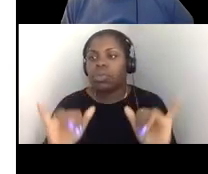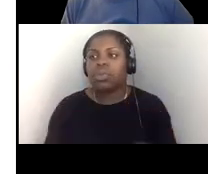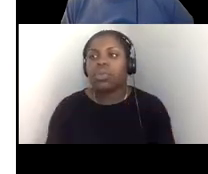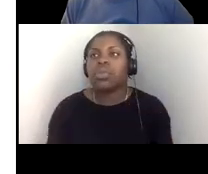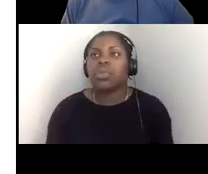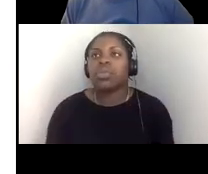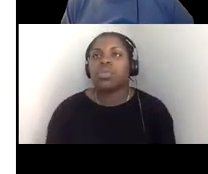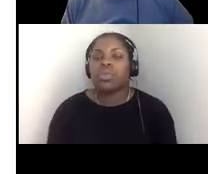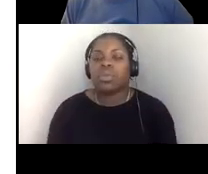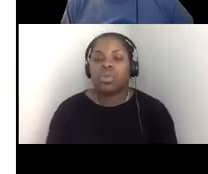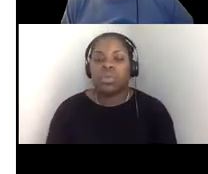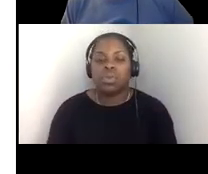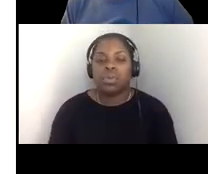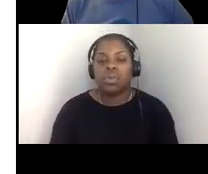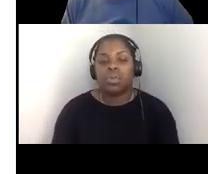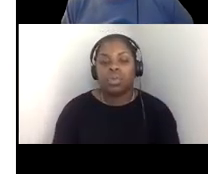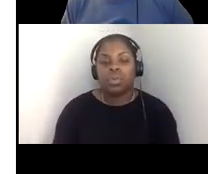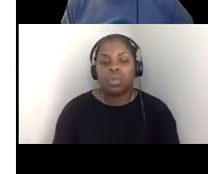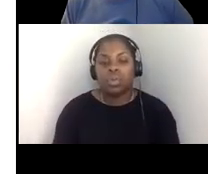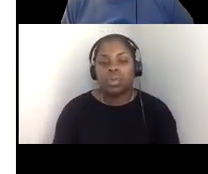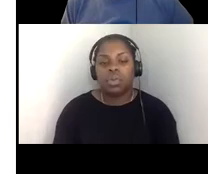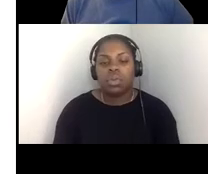Okay, Louisville, welcome.